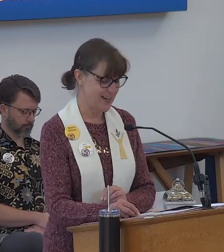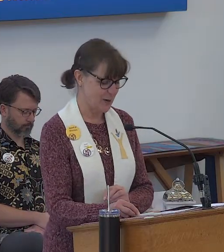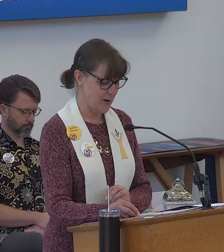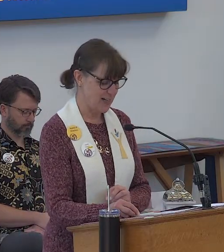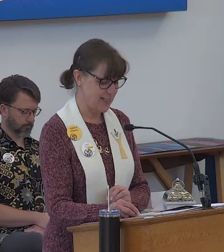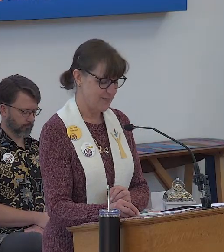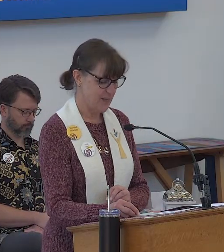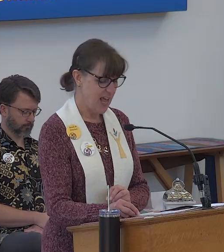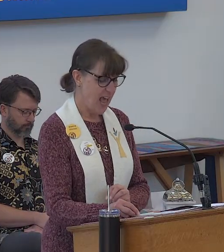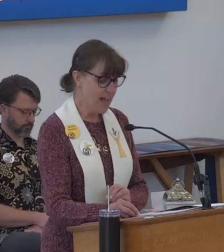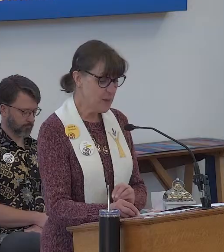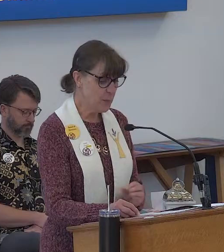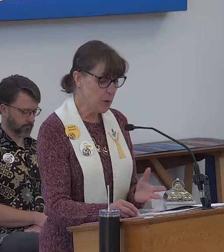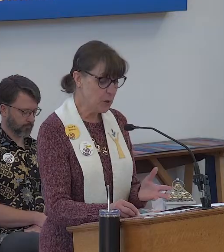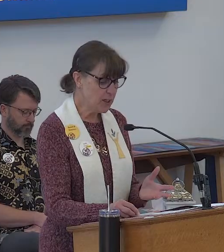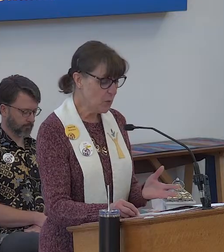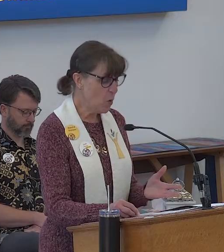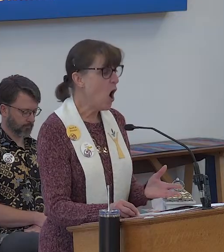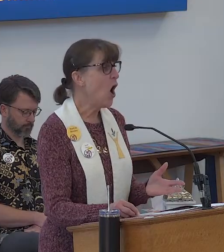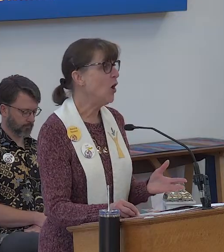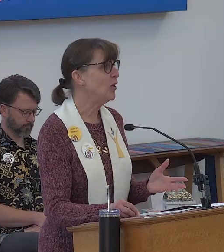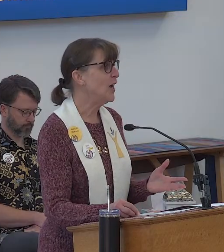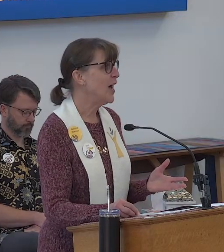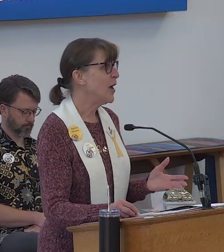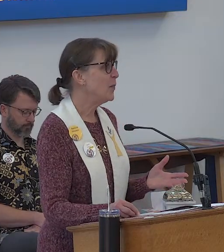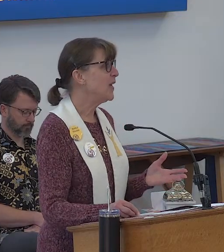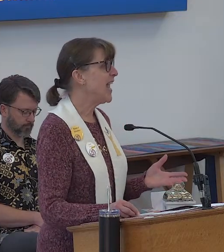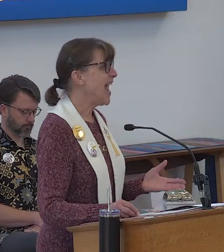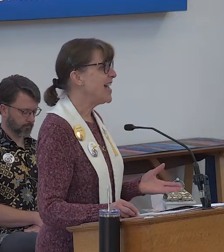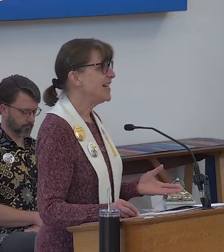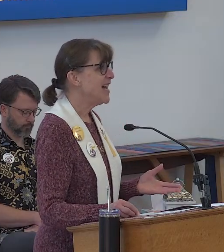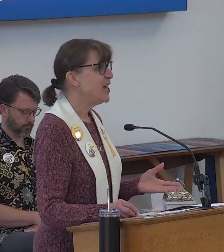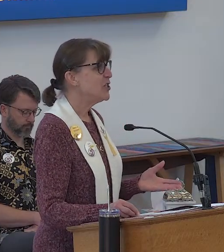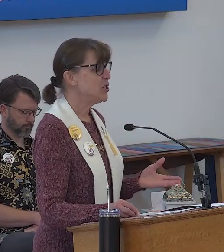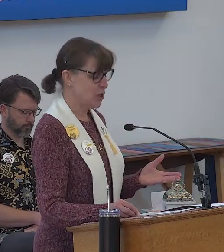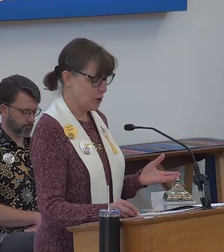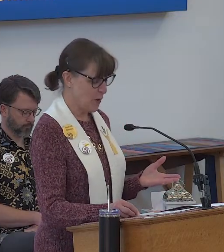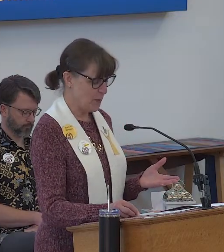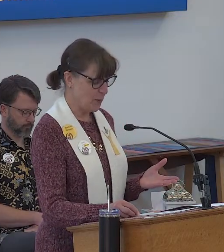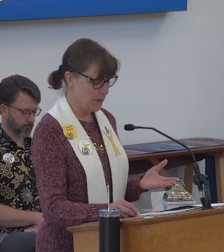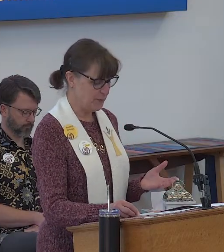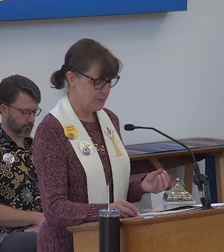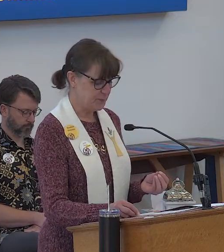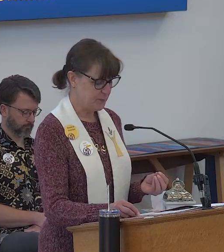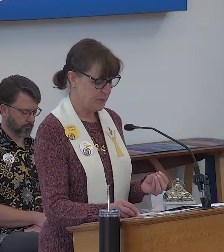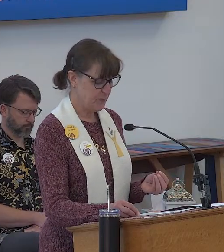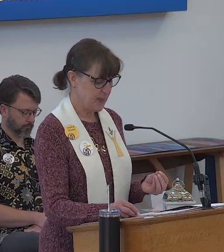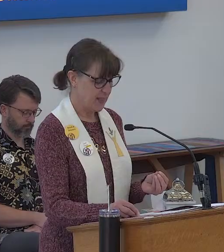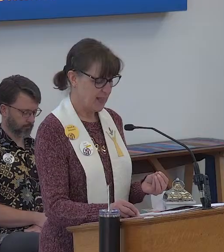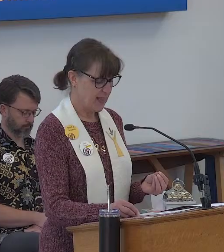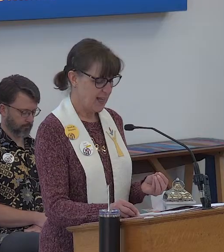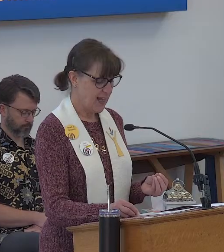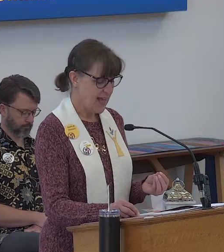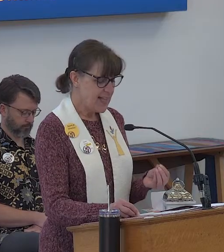to disintegrate and the Berlin Wall began to crumble.